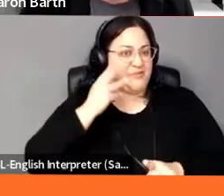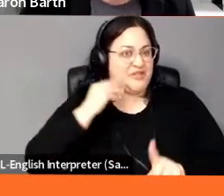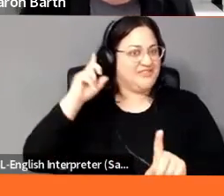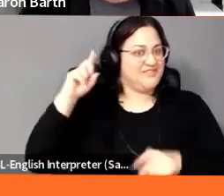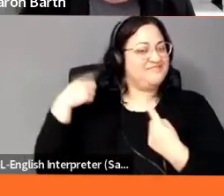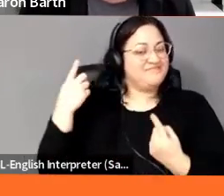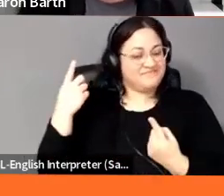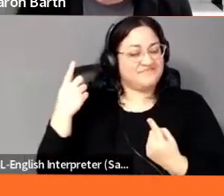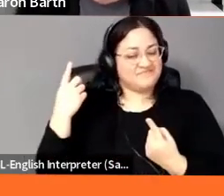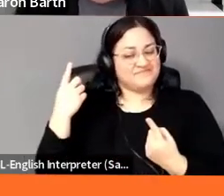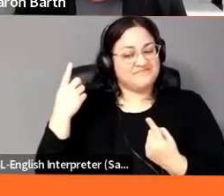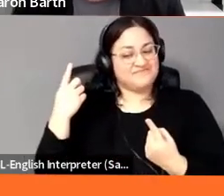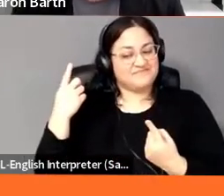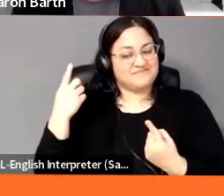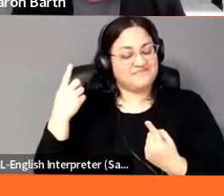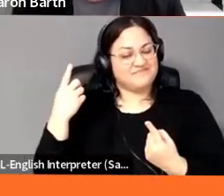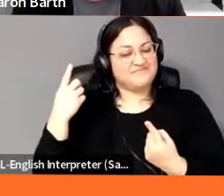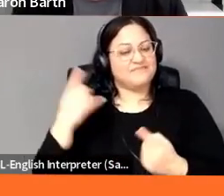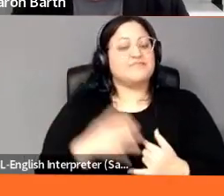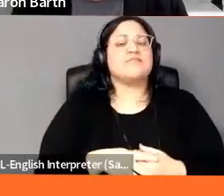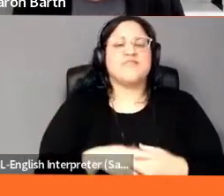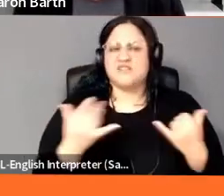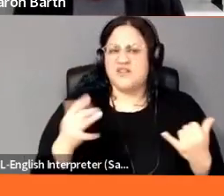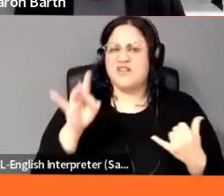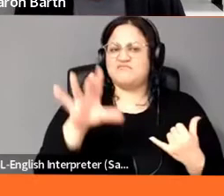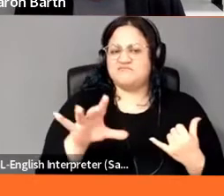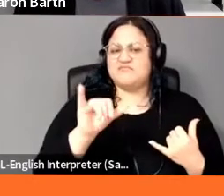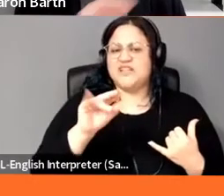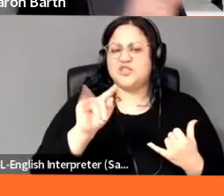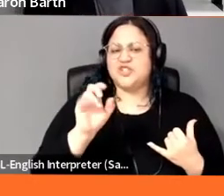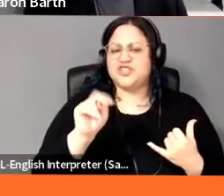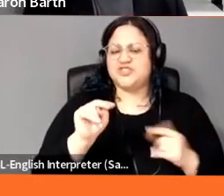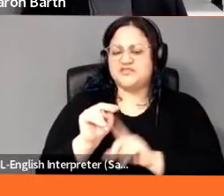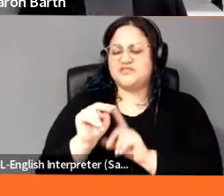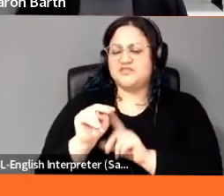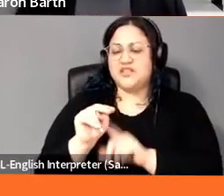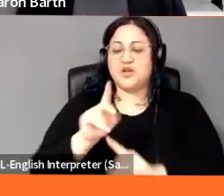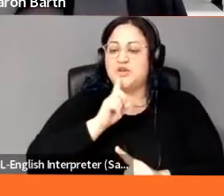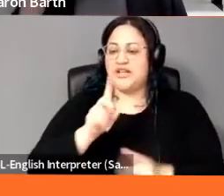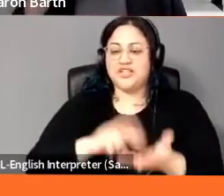it is, our ability to think about a current situation subconsciously based on our